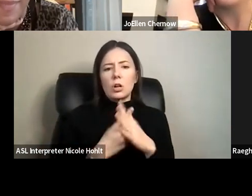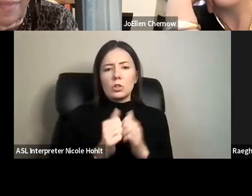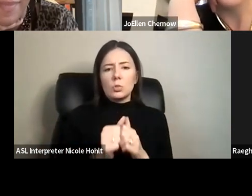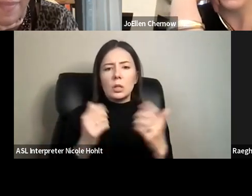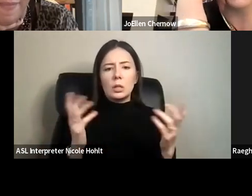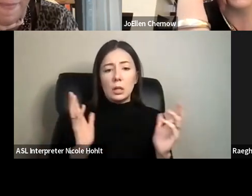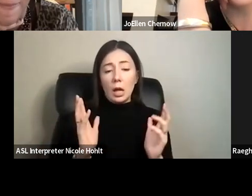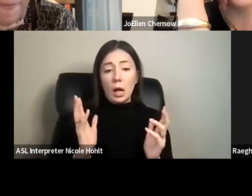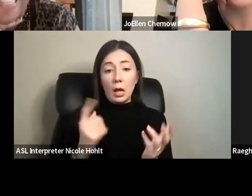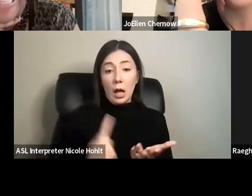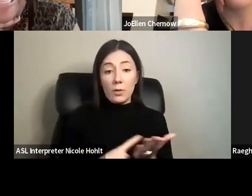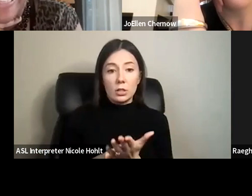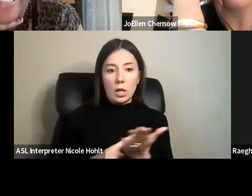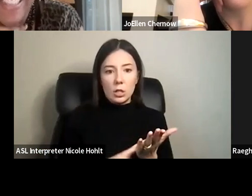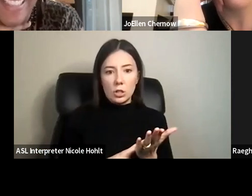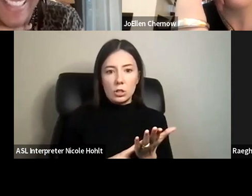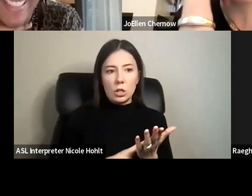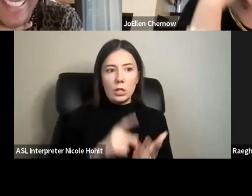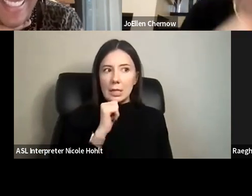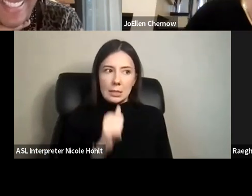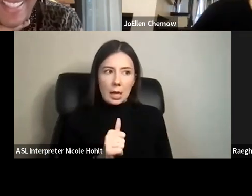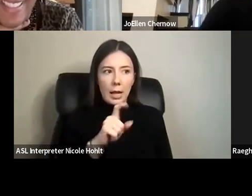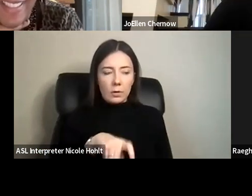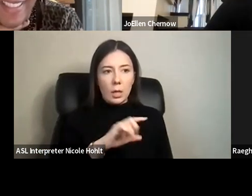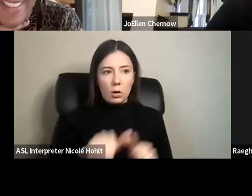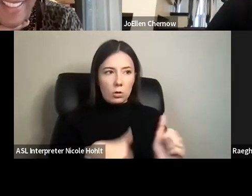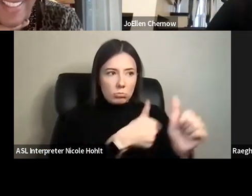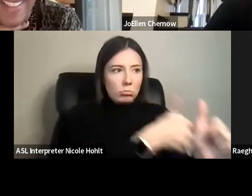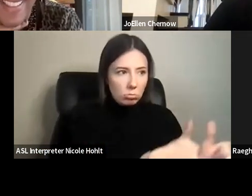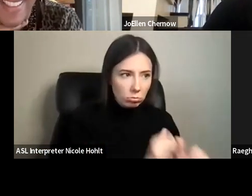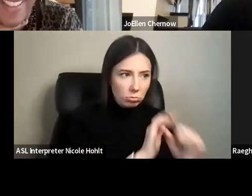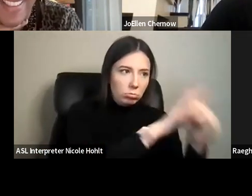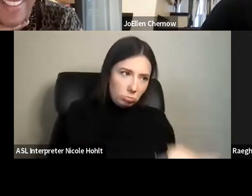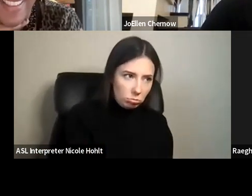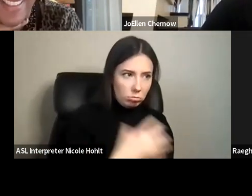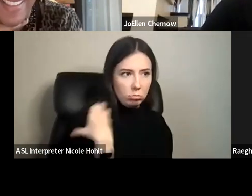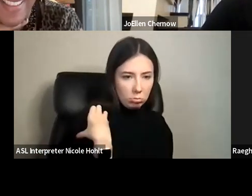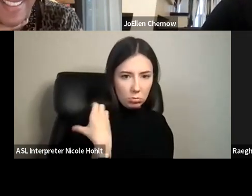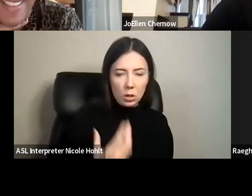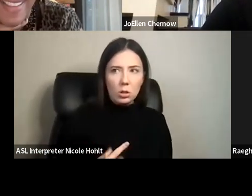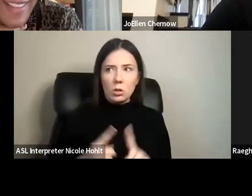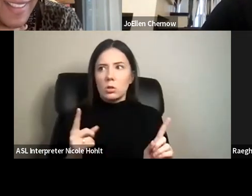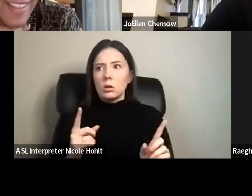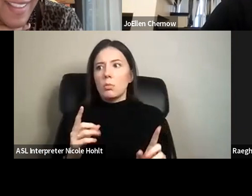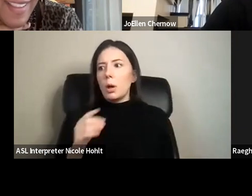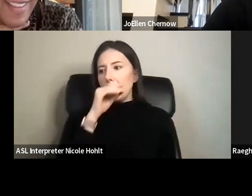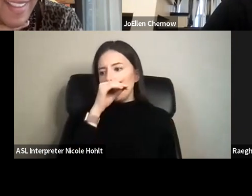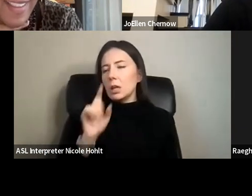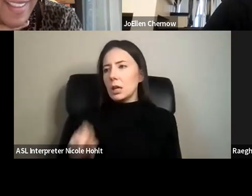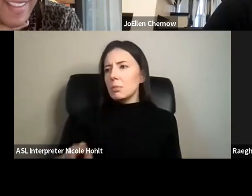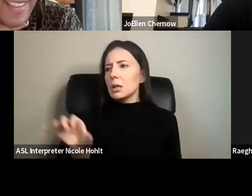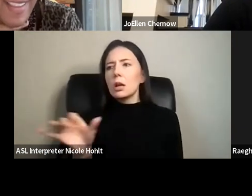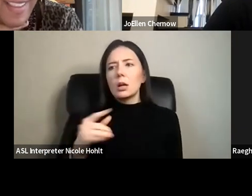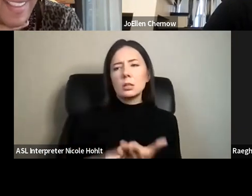the boss. They can just be really small, just like, hey, we worked 8 hours and we didn't get a break. Did you notice that? That's